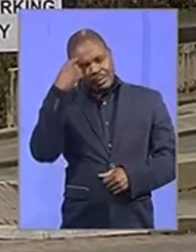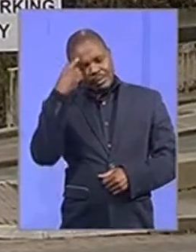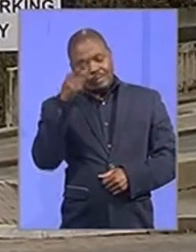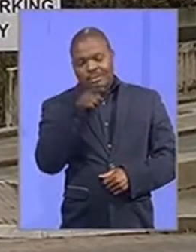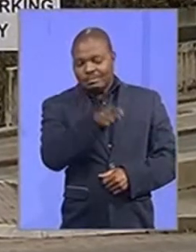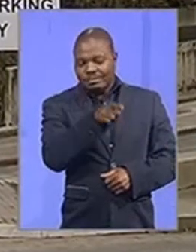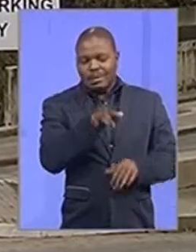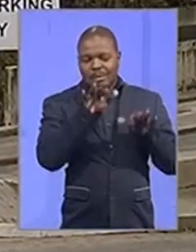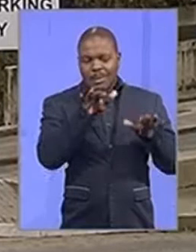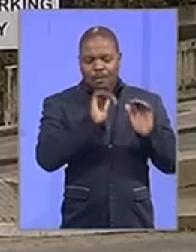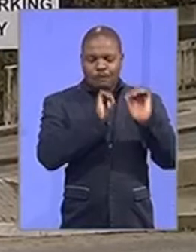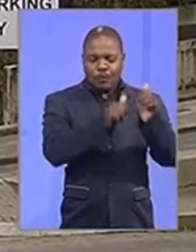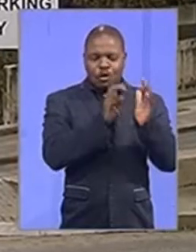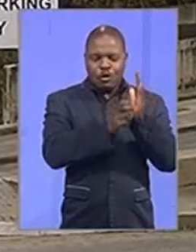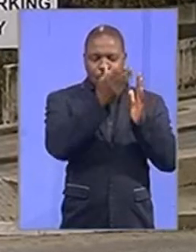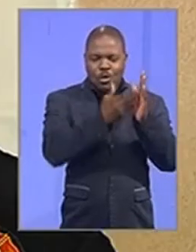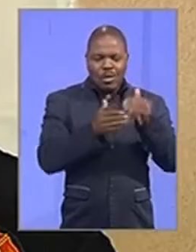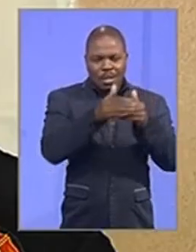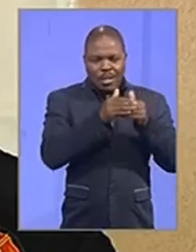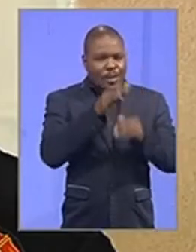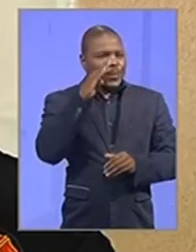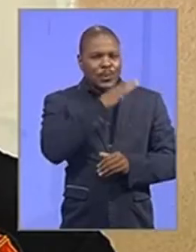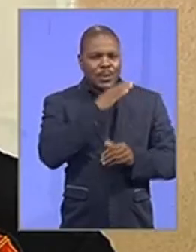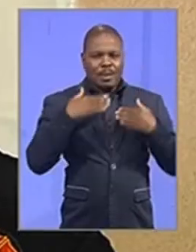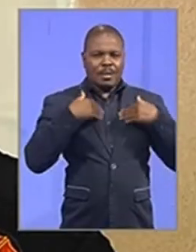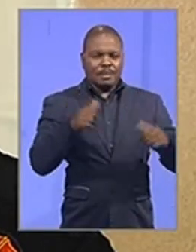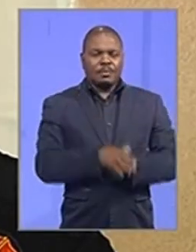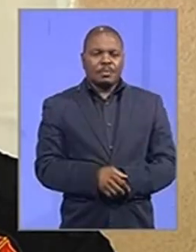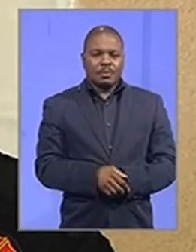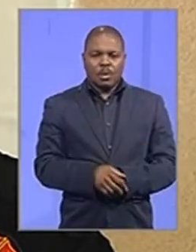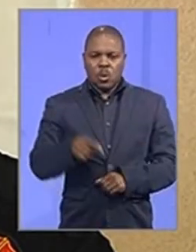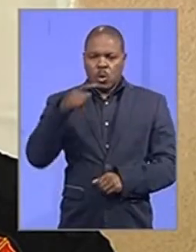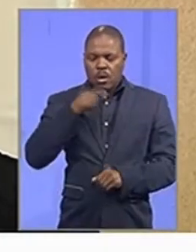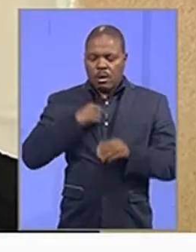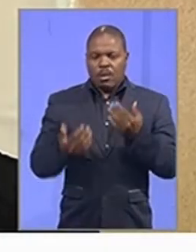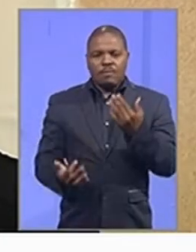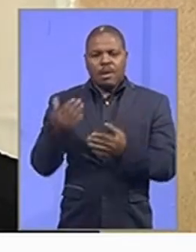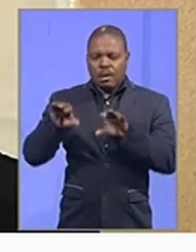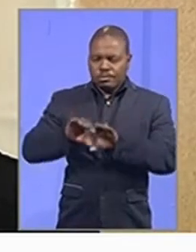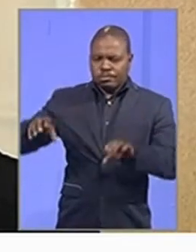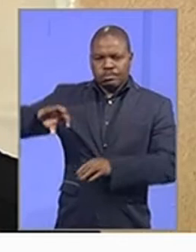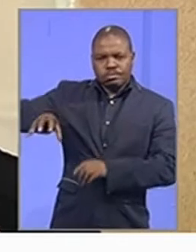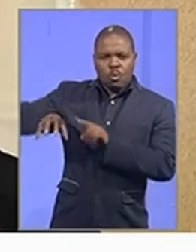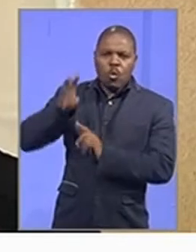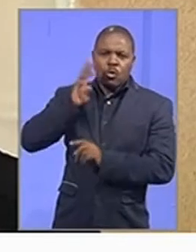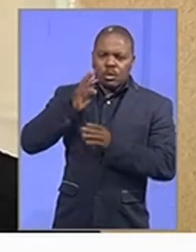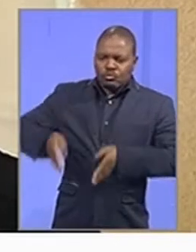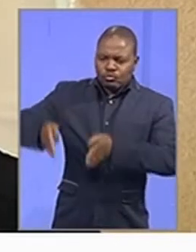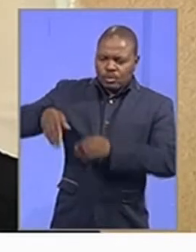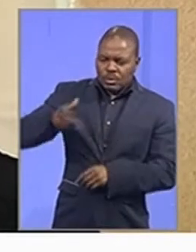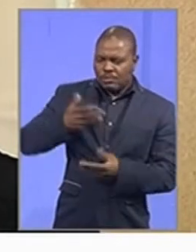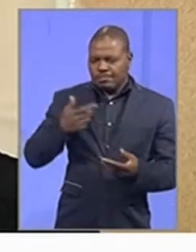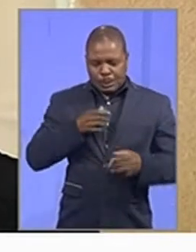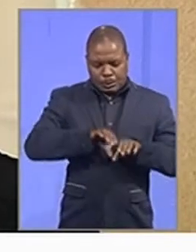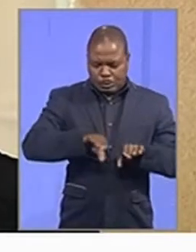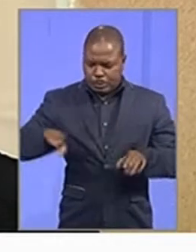obamele melawana ya tšhireletšo le lephelo. And after locating the fire hydrant, when we wanted to connect to the fire hydrant, we